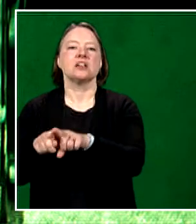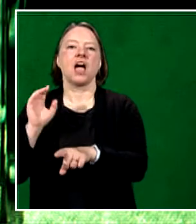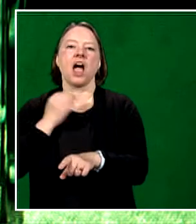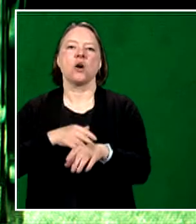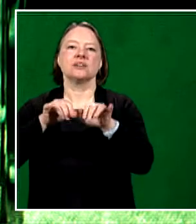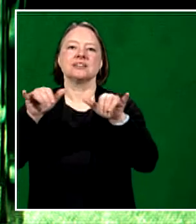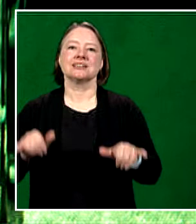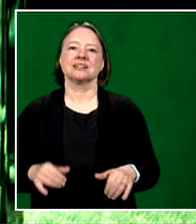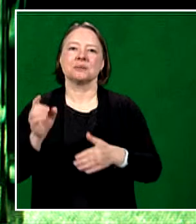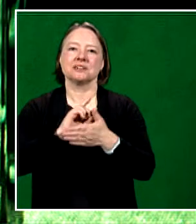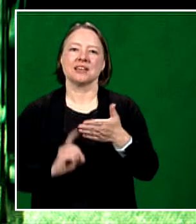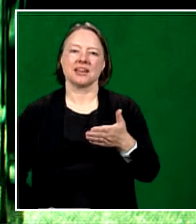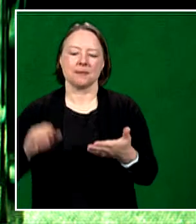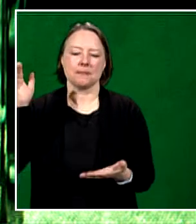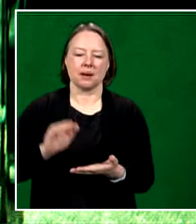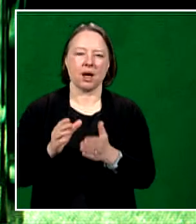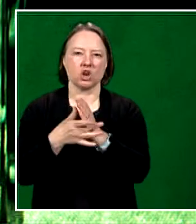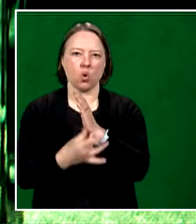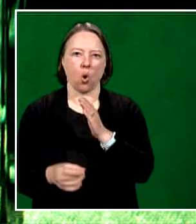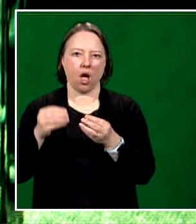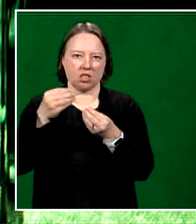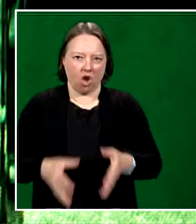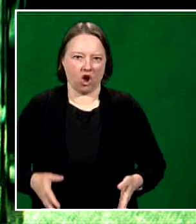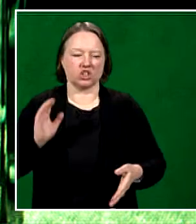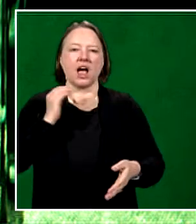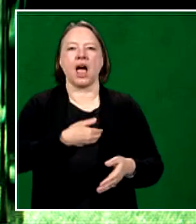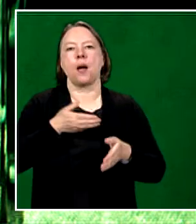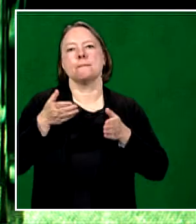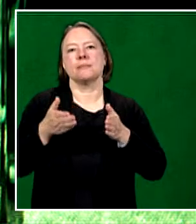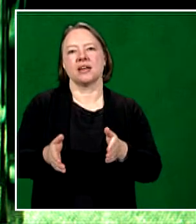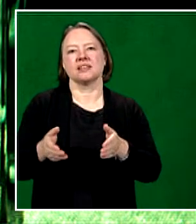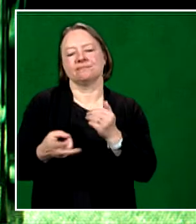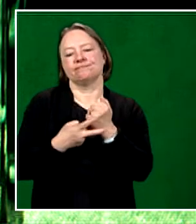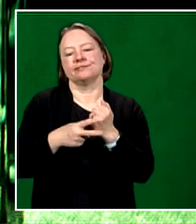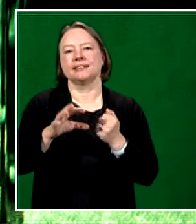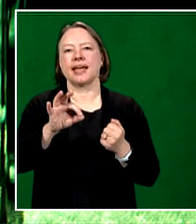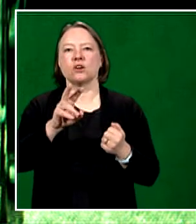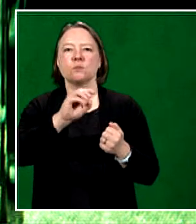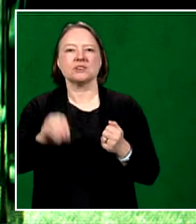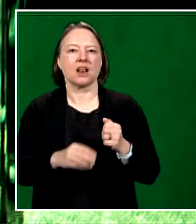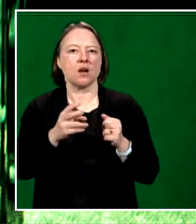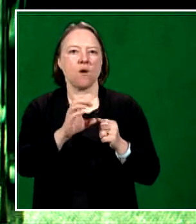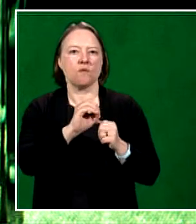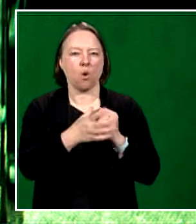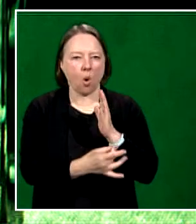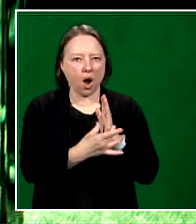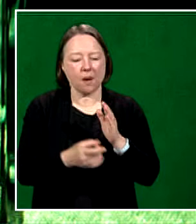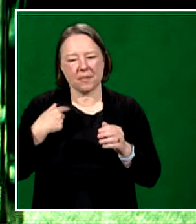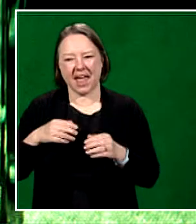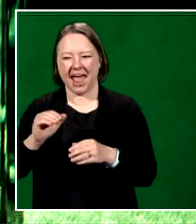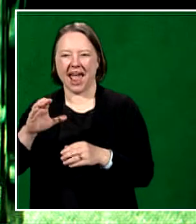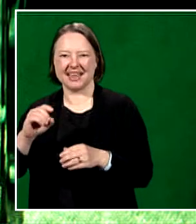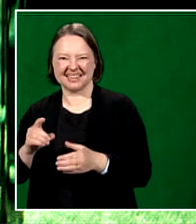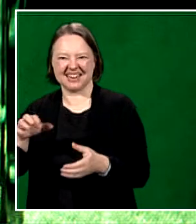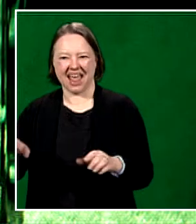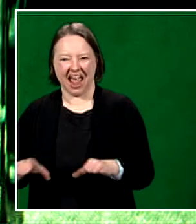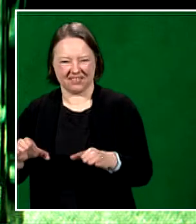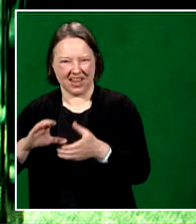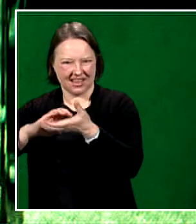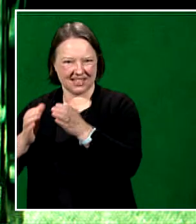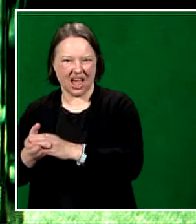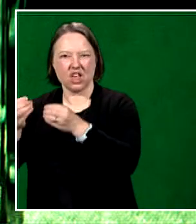was designed to minimize the oil loss. So our method retains 92% of oil, whereas acid-activated clays lose over 20%